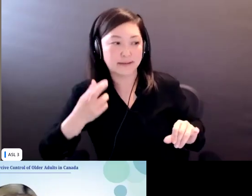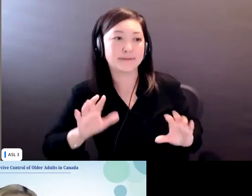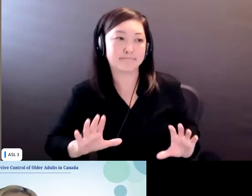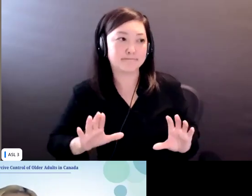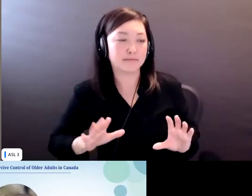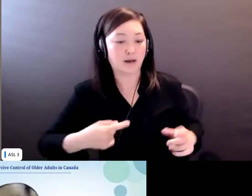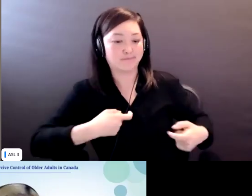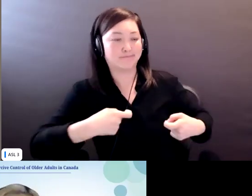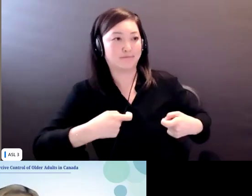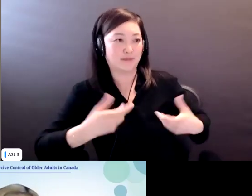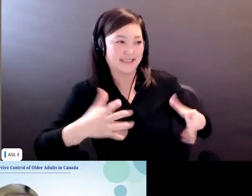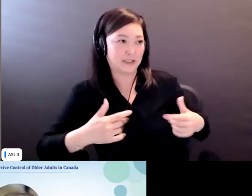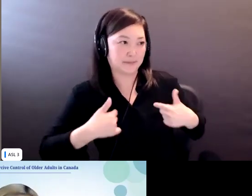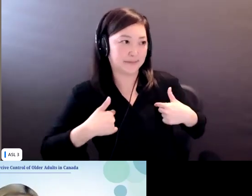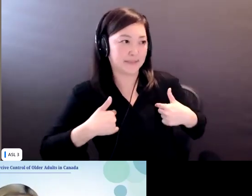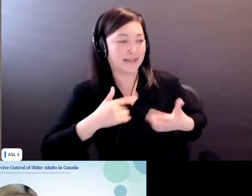behaviors.